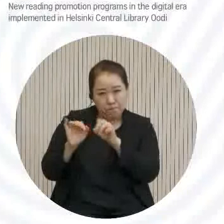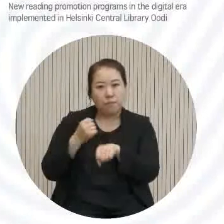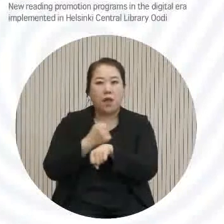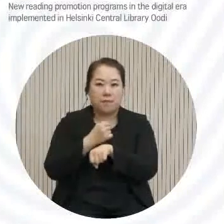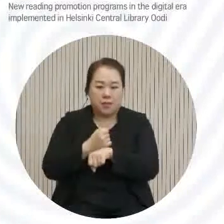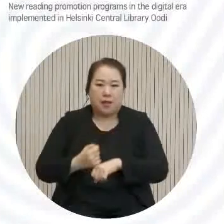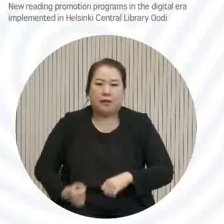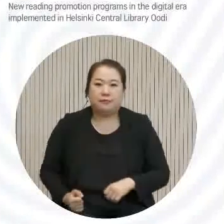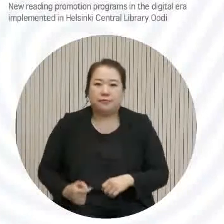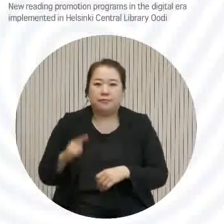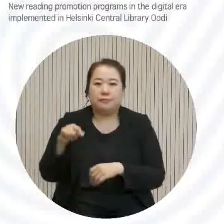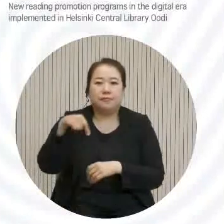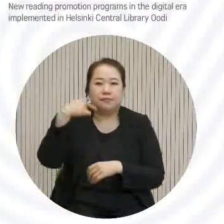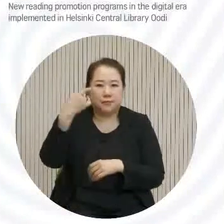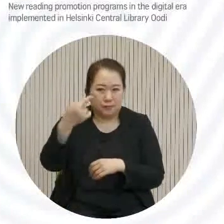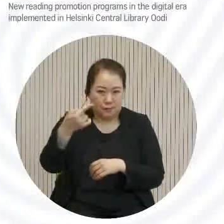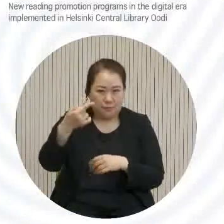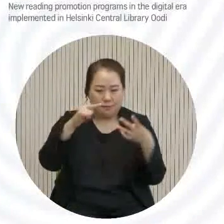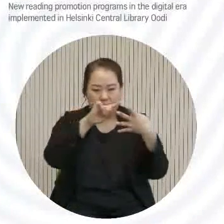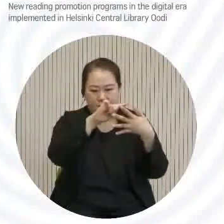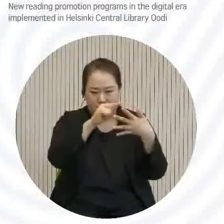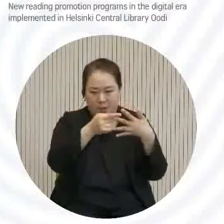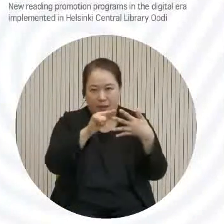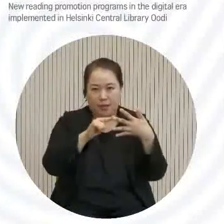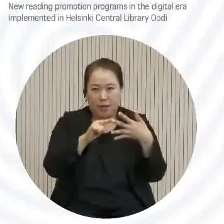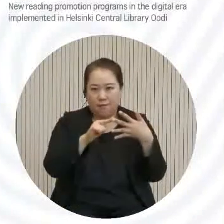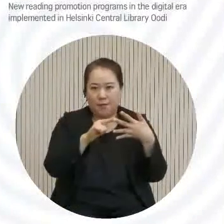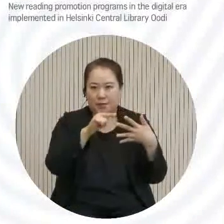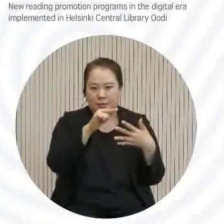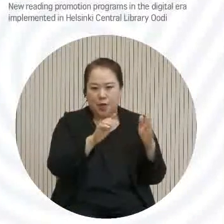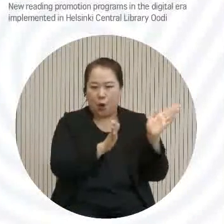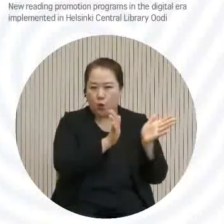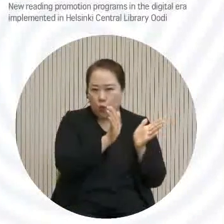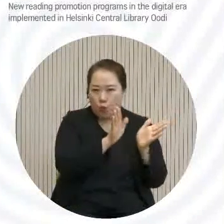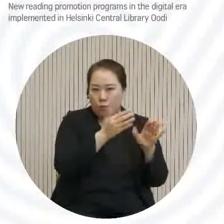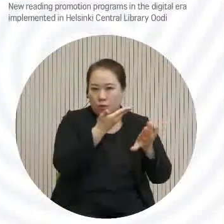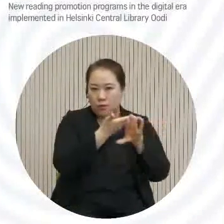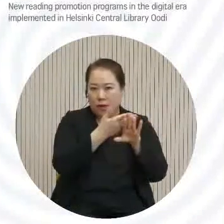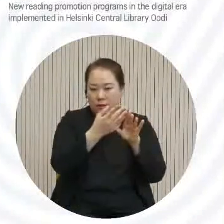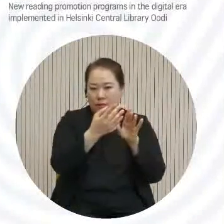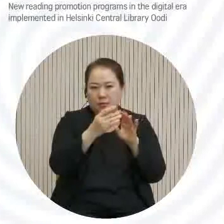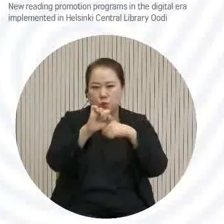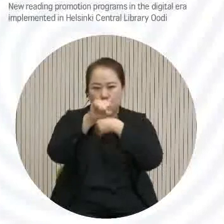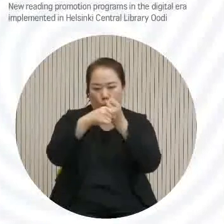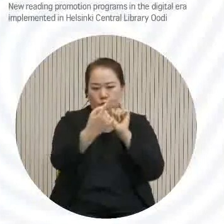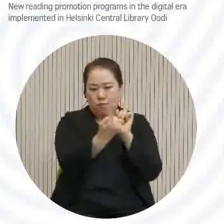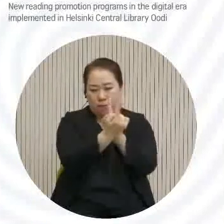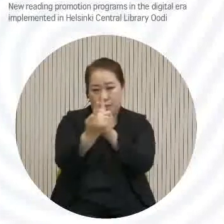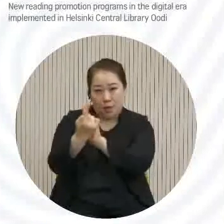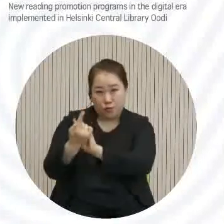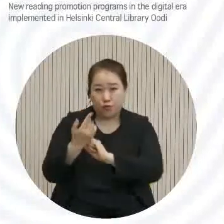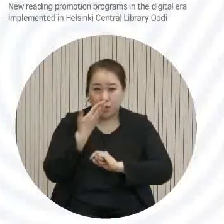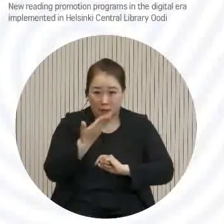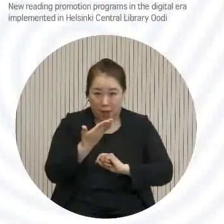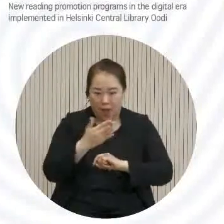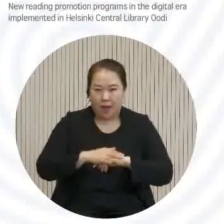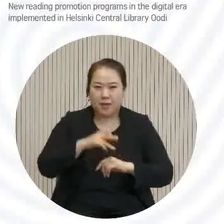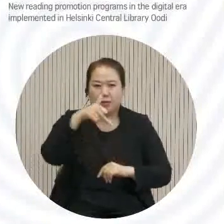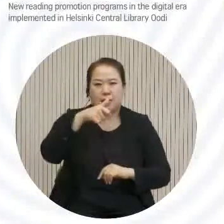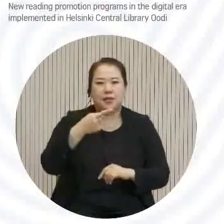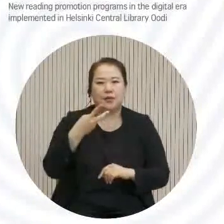robot to the next character. Every kid should have a chance to code the robot at least once.